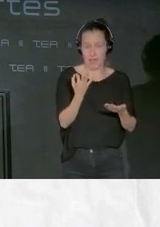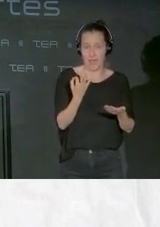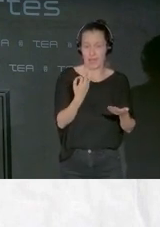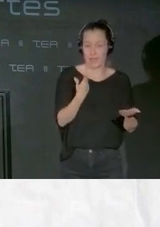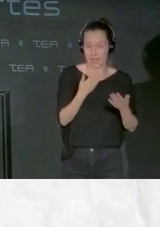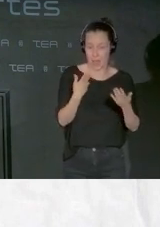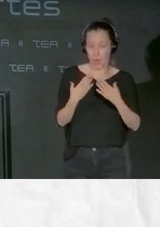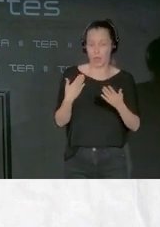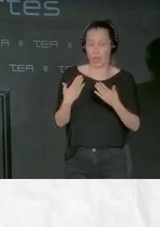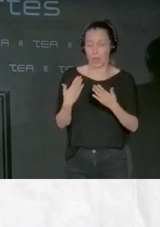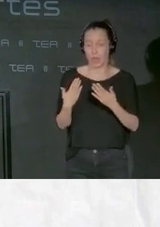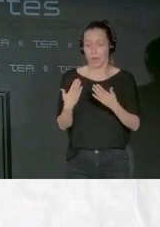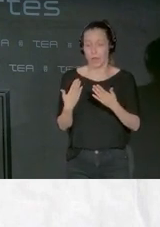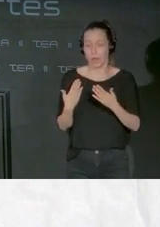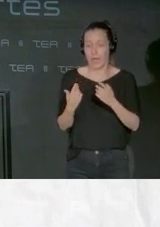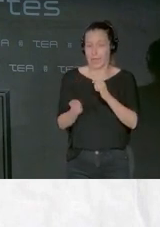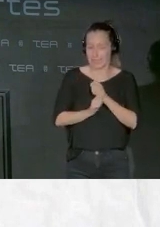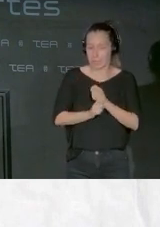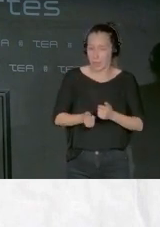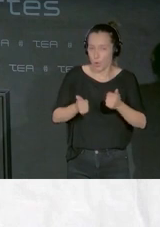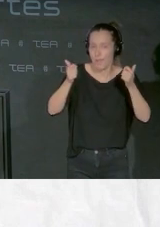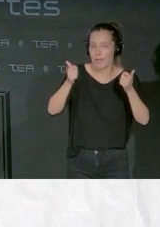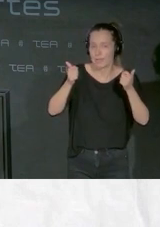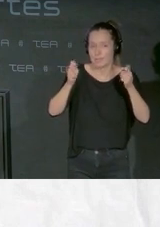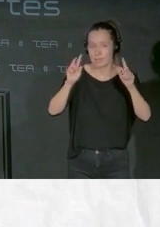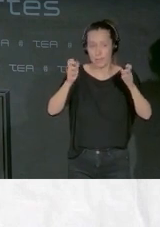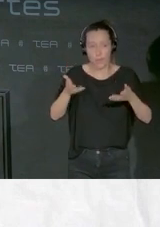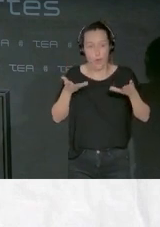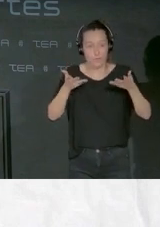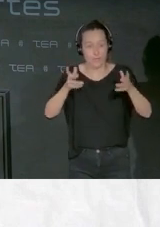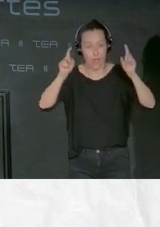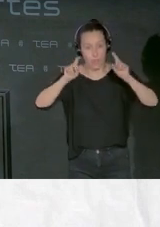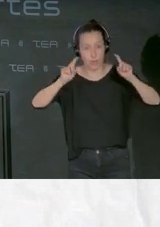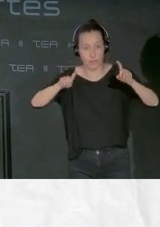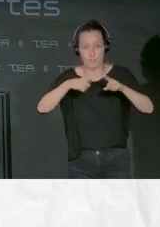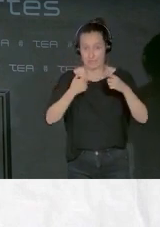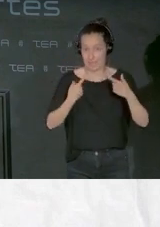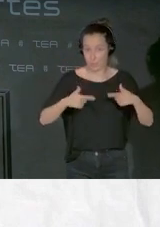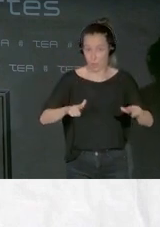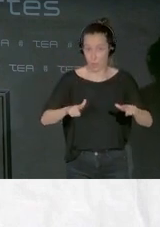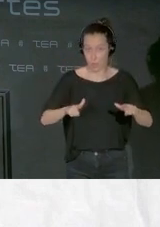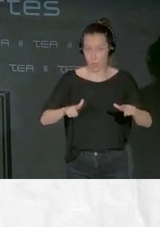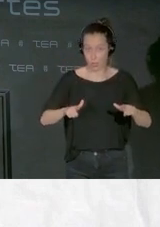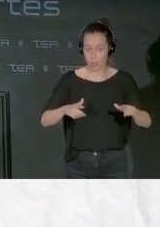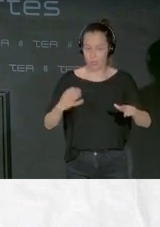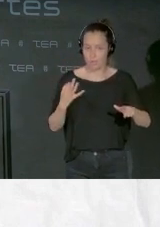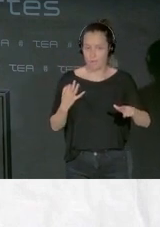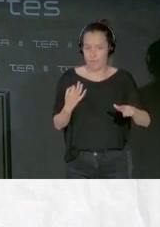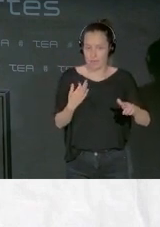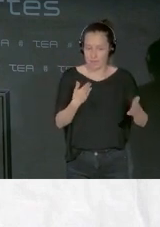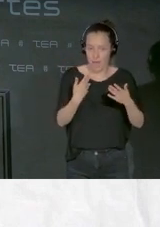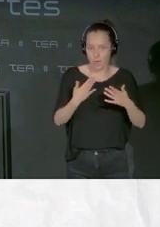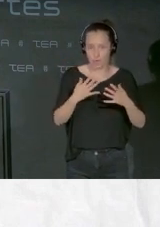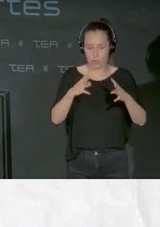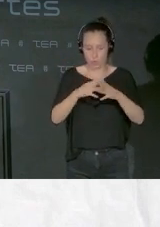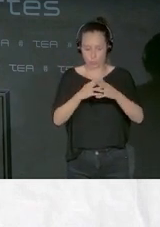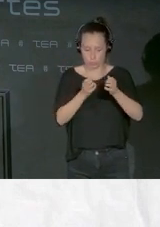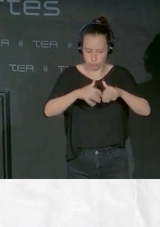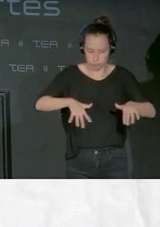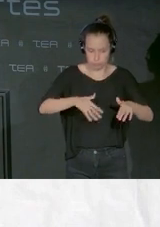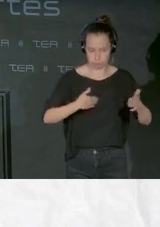puts forward different suggestions in terms of sort of structured dialogue, but also just ad hoc dialogue to make sure that the two sectors